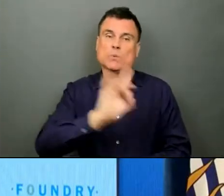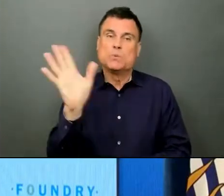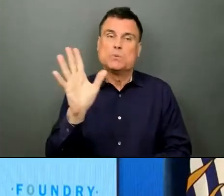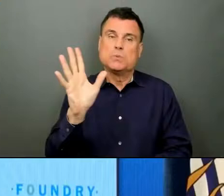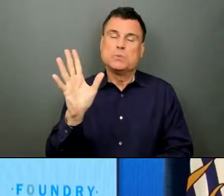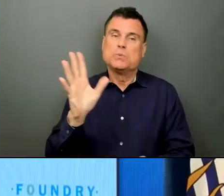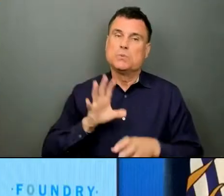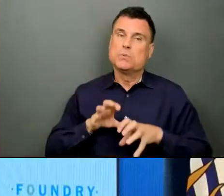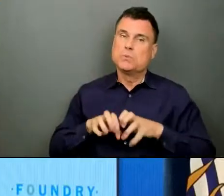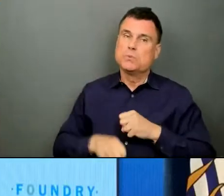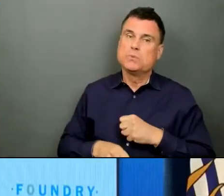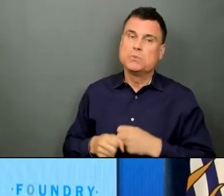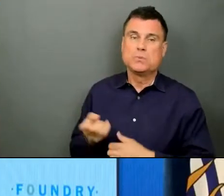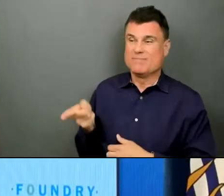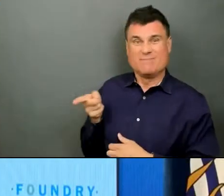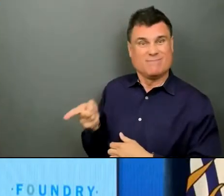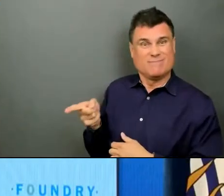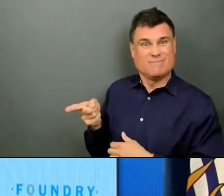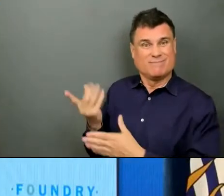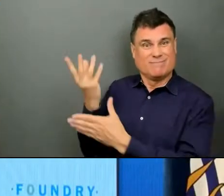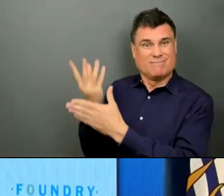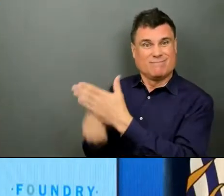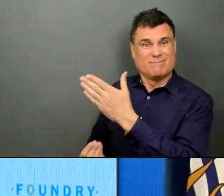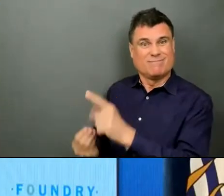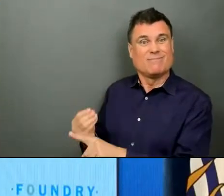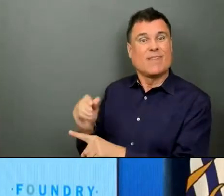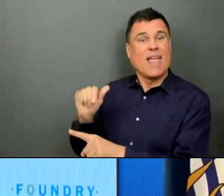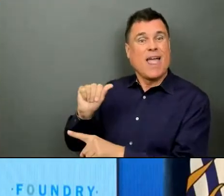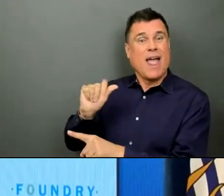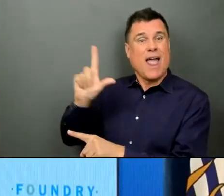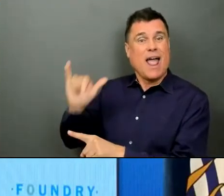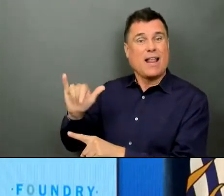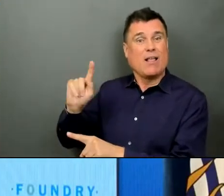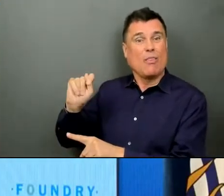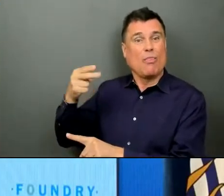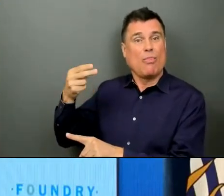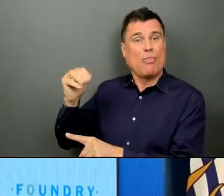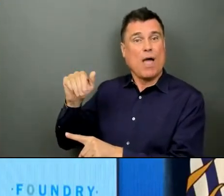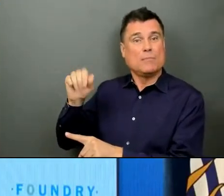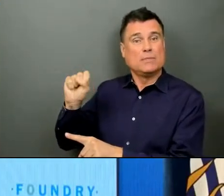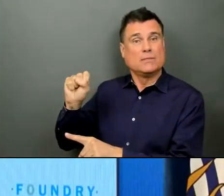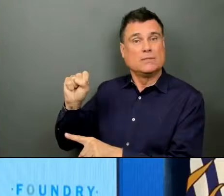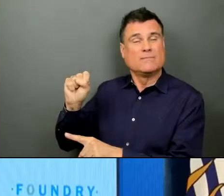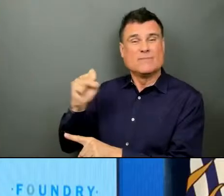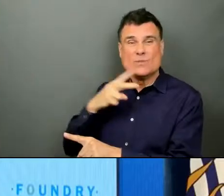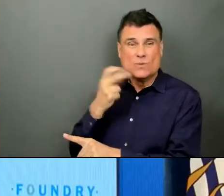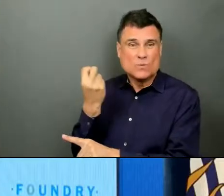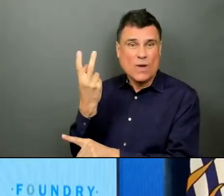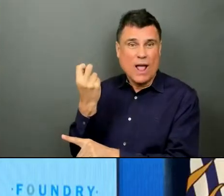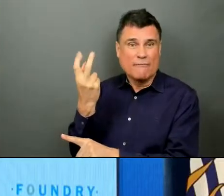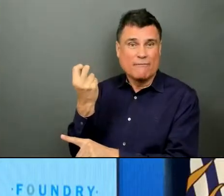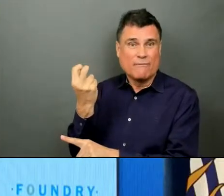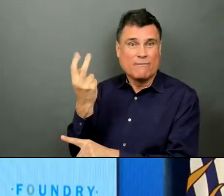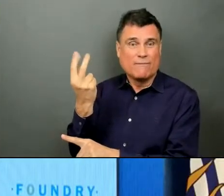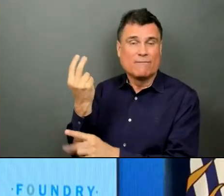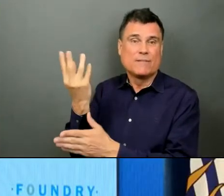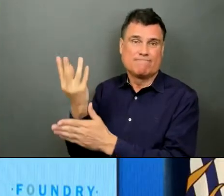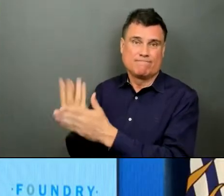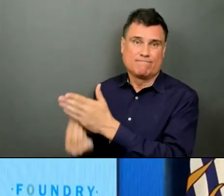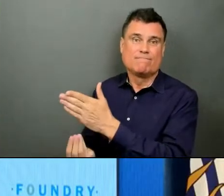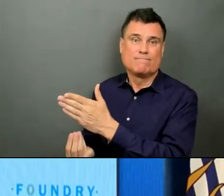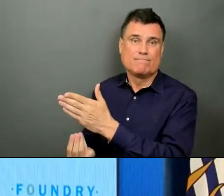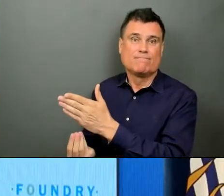She died of suspected overdose last week. We are thinking of her family and friends and those